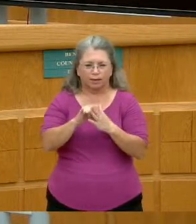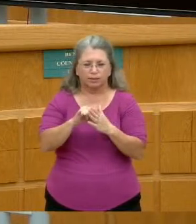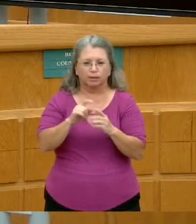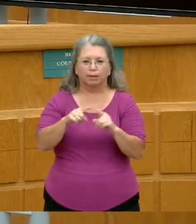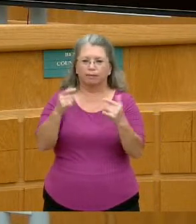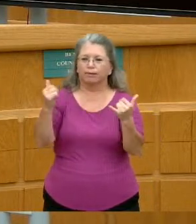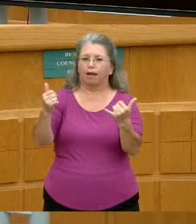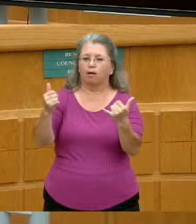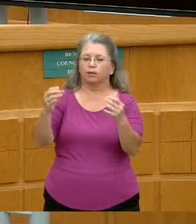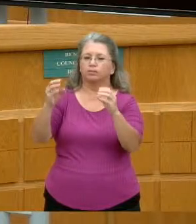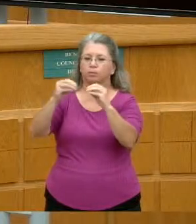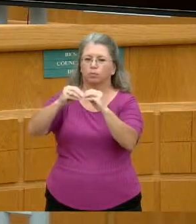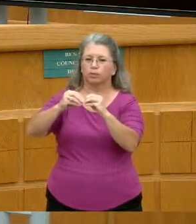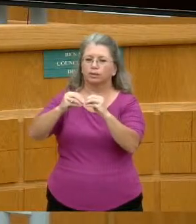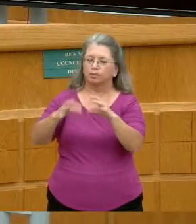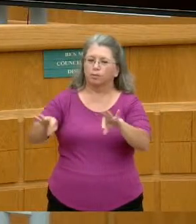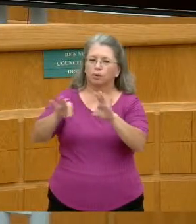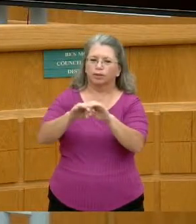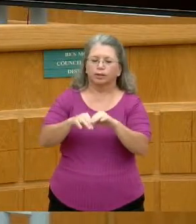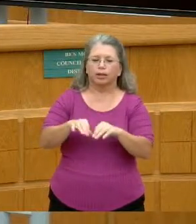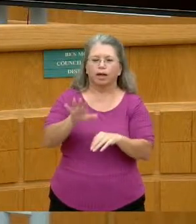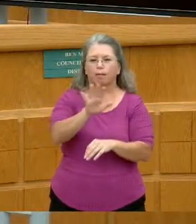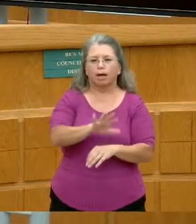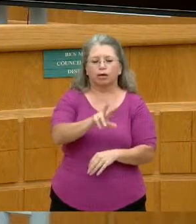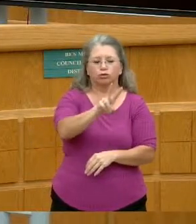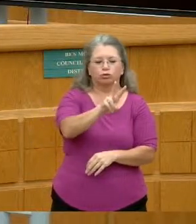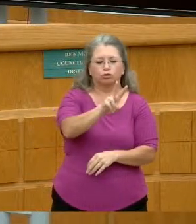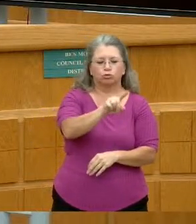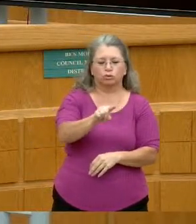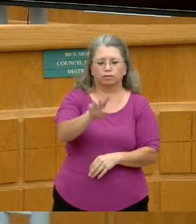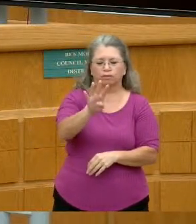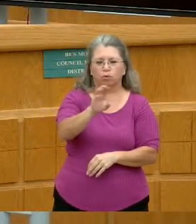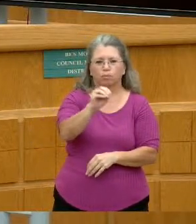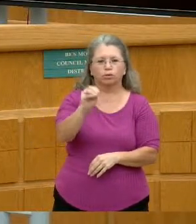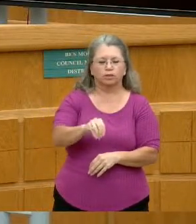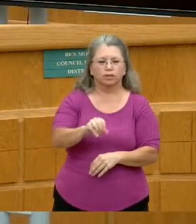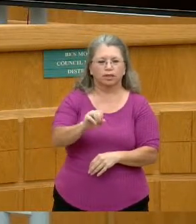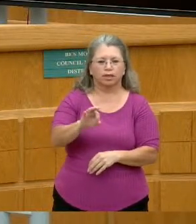2 to 4% of the population right now represented by those